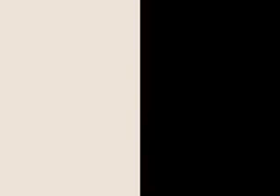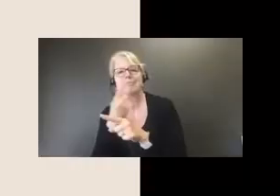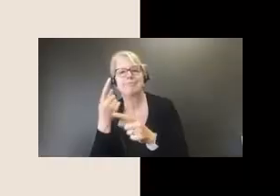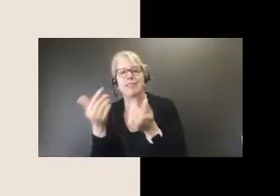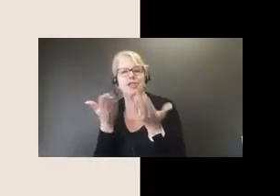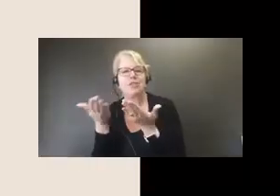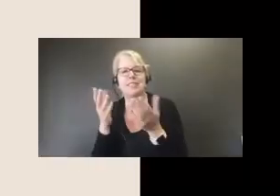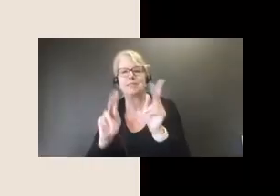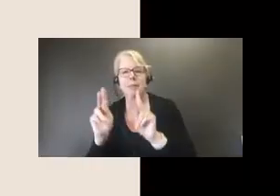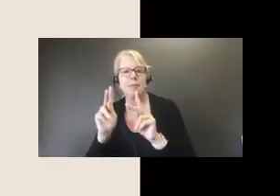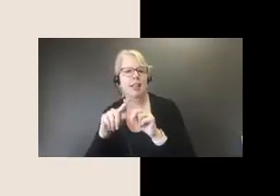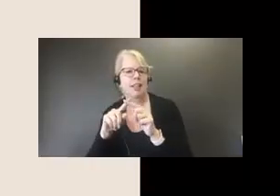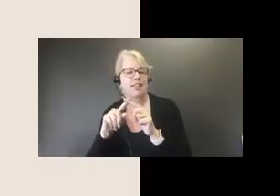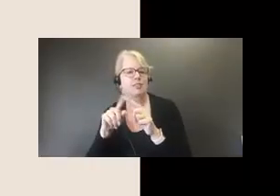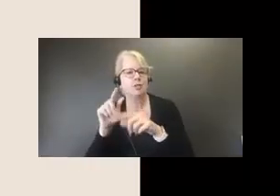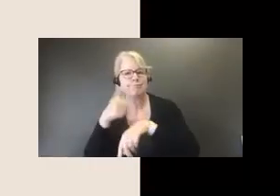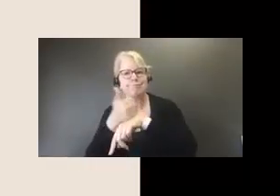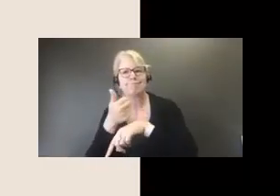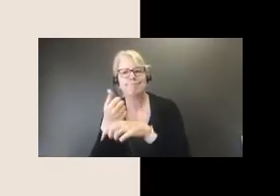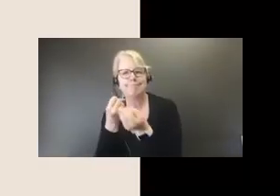to be established in